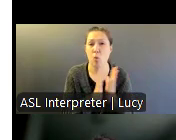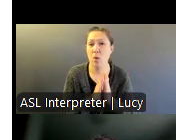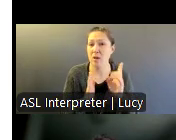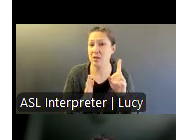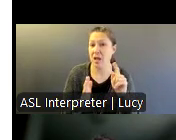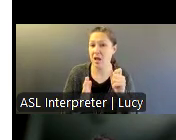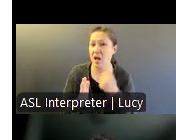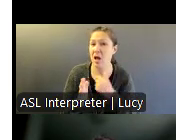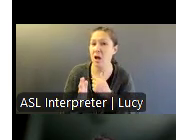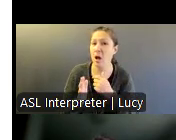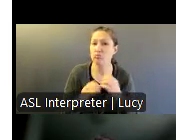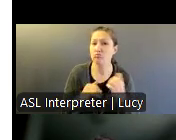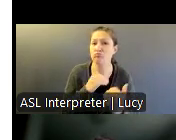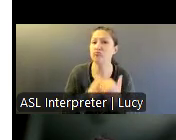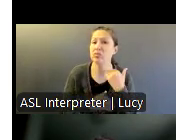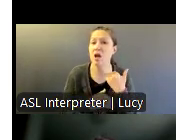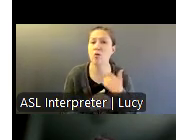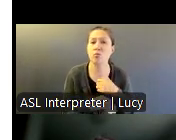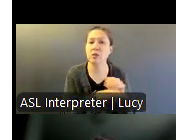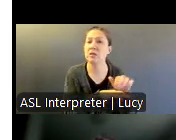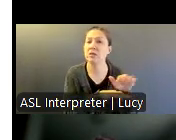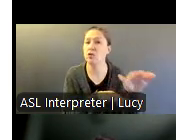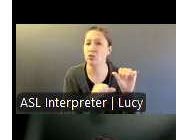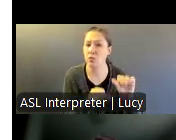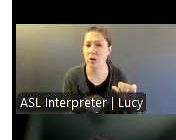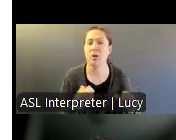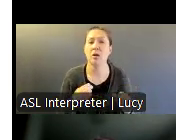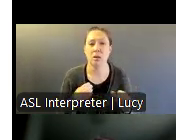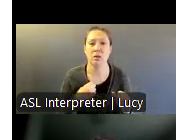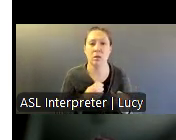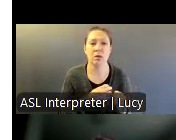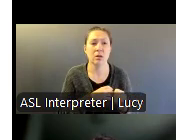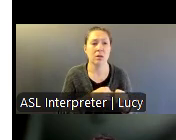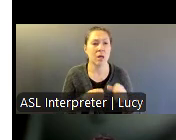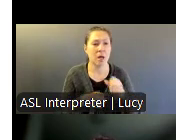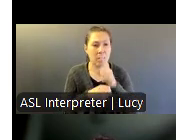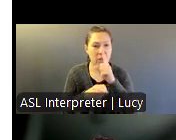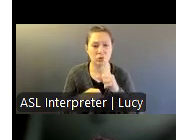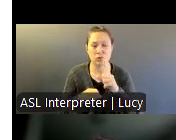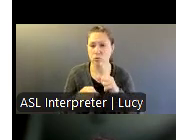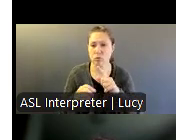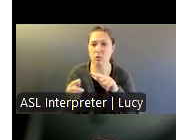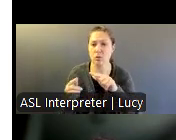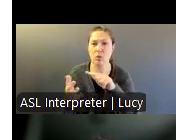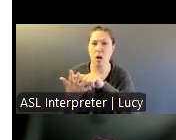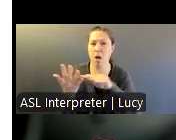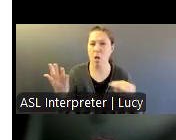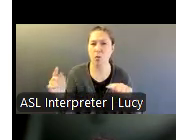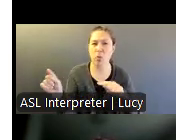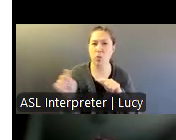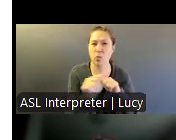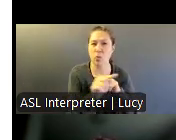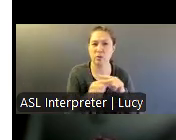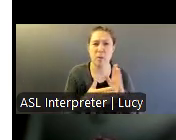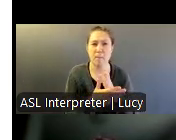But really want to make sure that all of our partners that helped collect all of the data have access to the data and are able